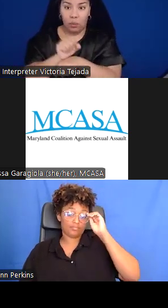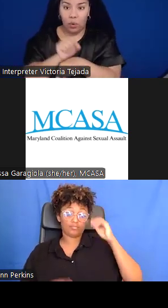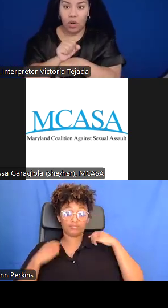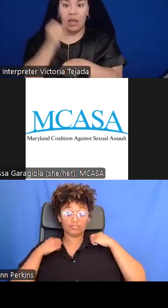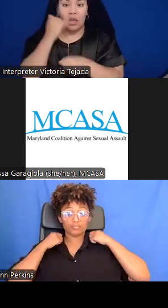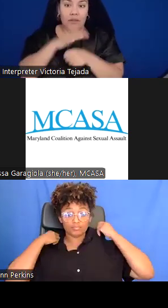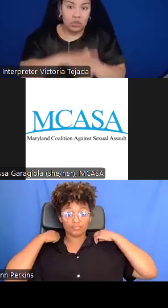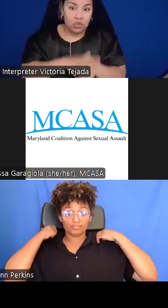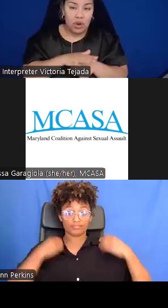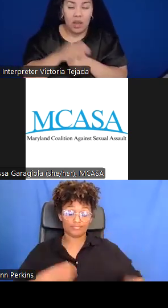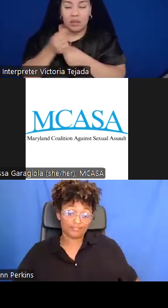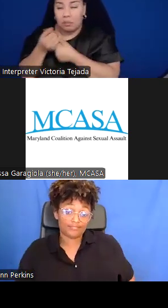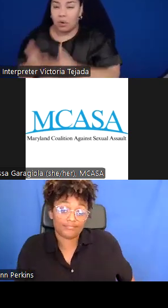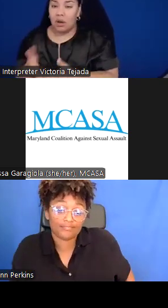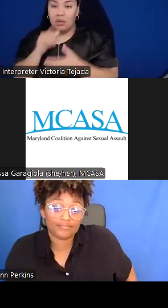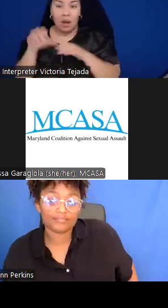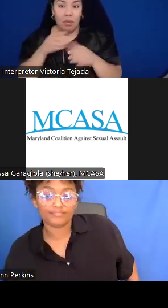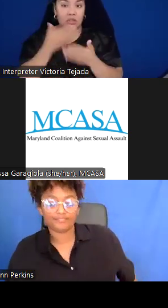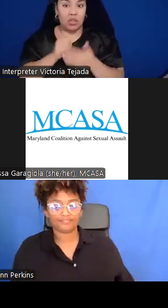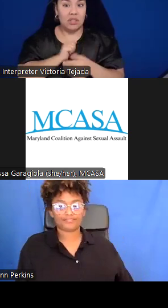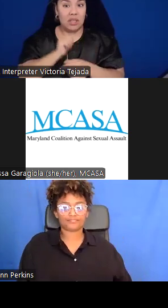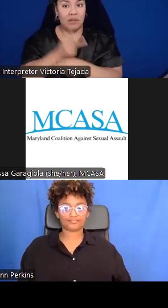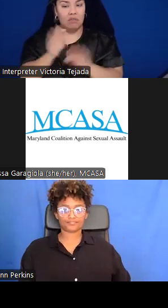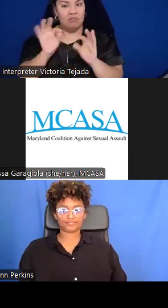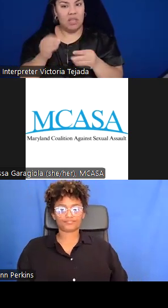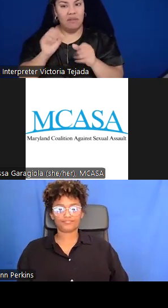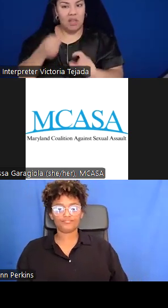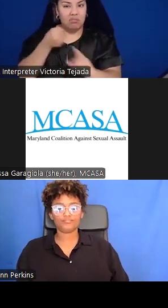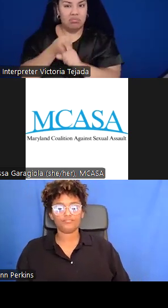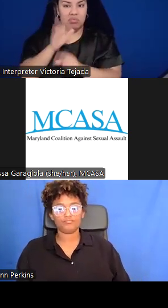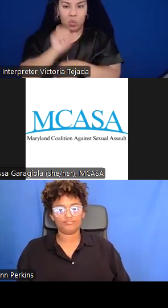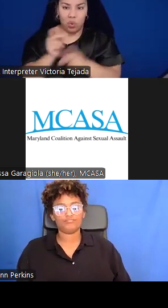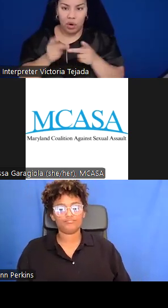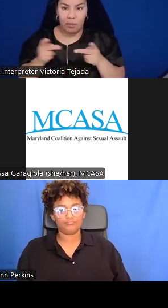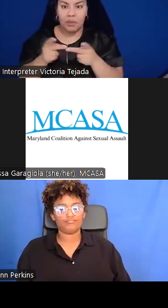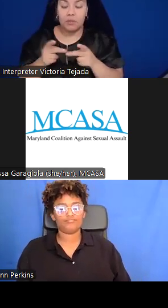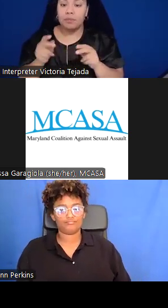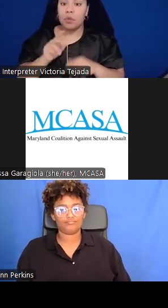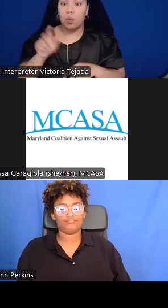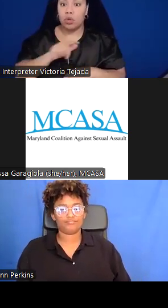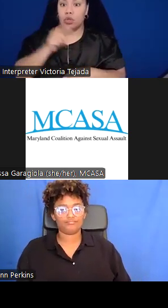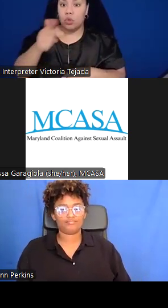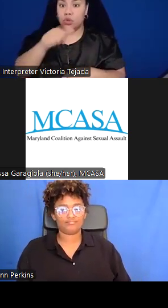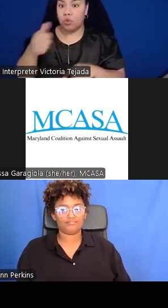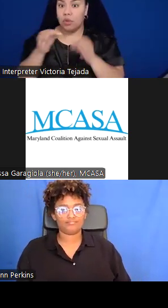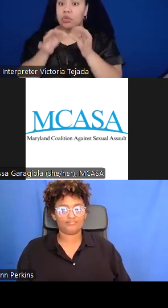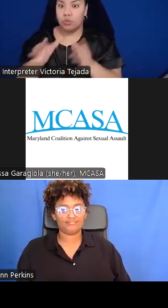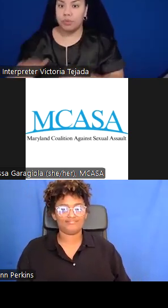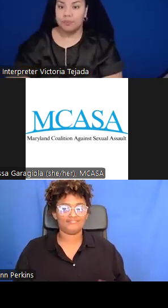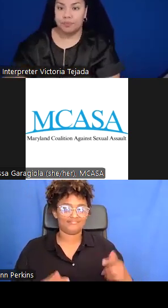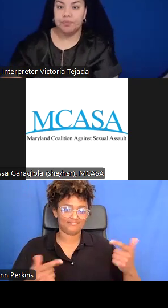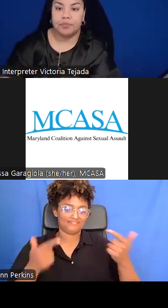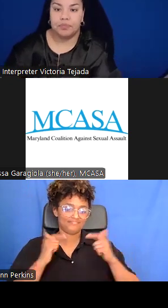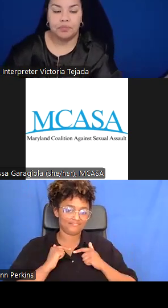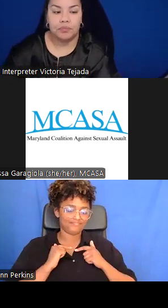good self-care, that could definitely affect the workplace. And then all of these things we talked about for health, fatigue, headaches, weight loss